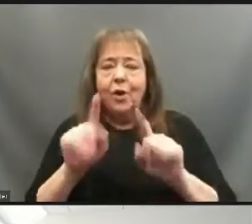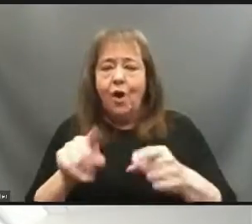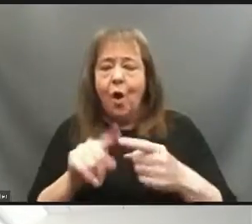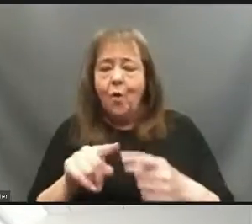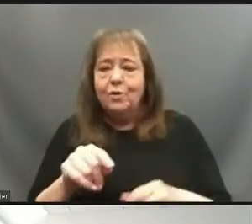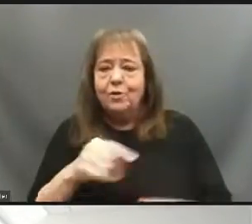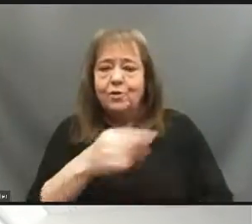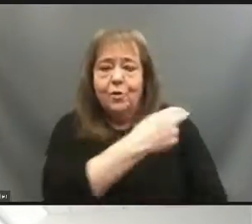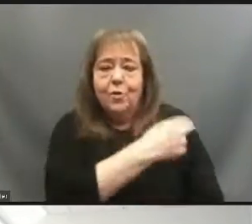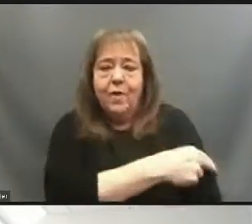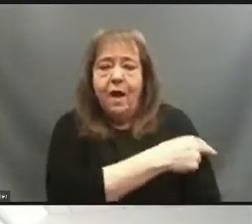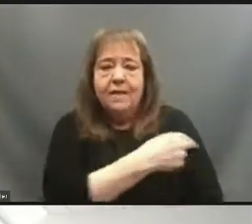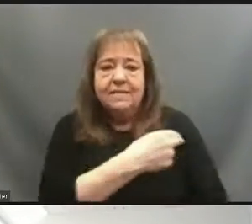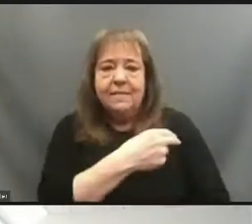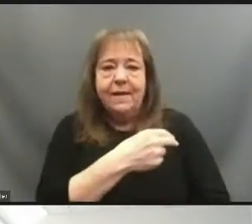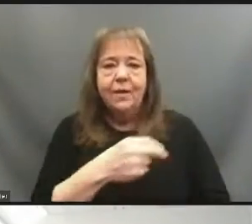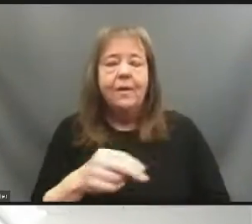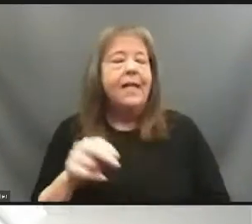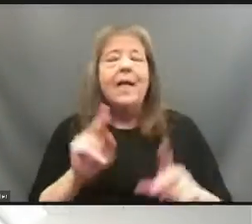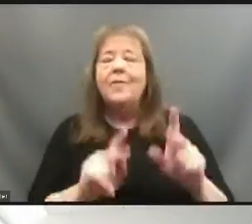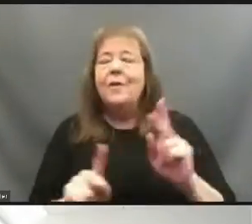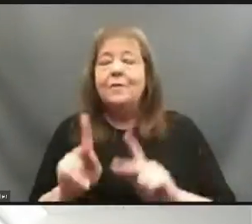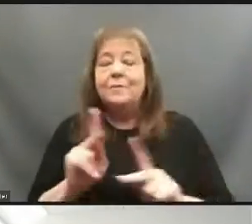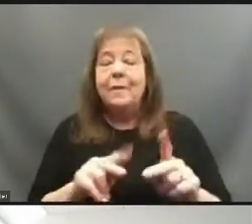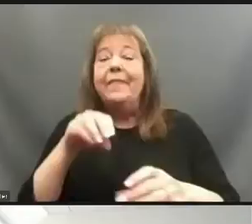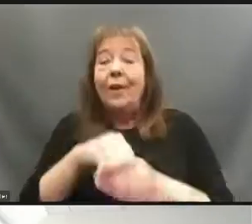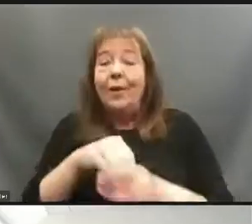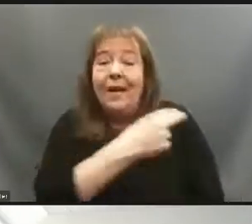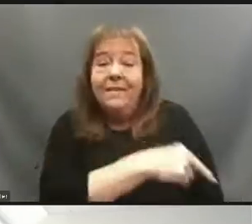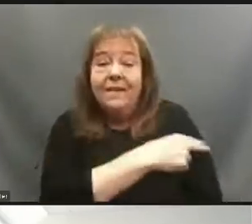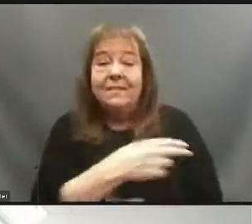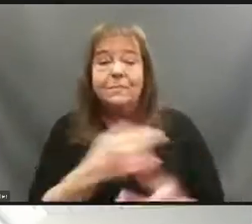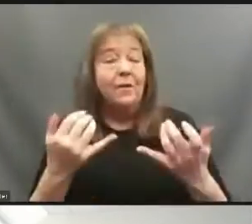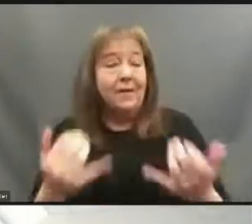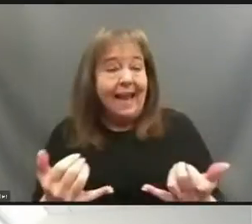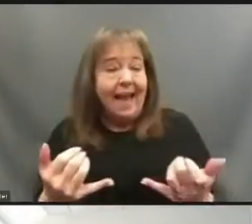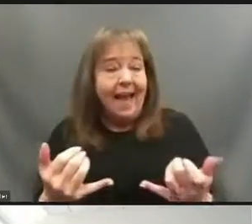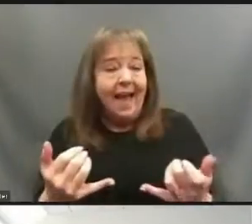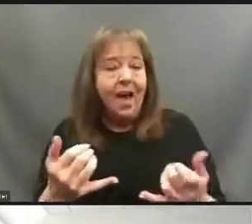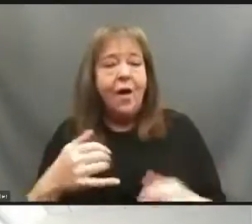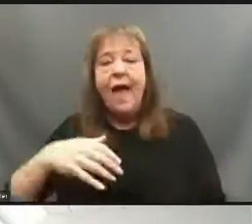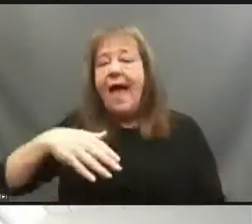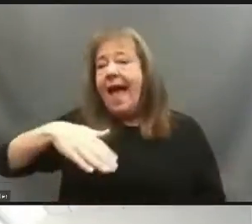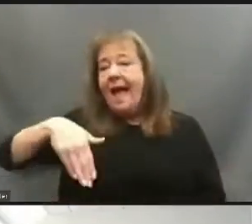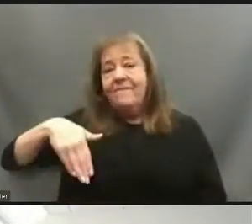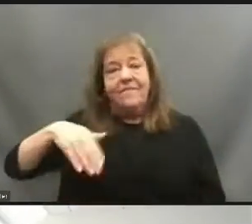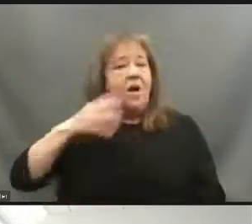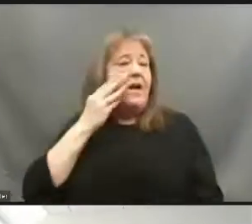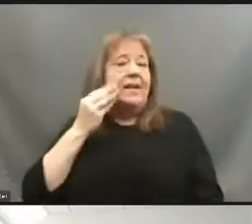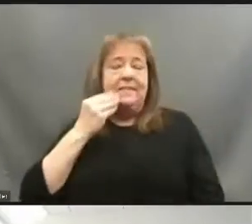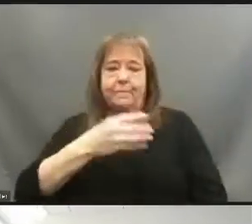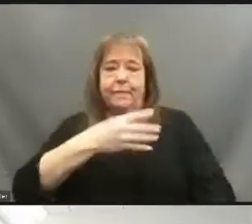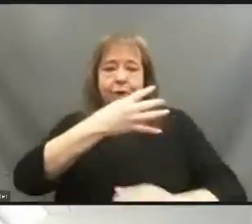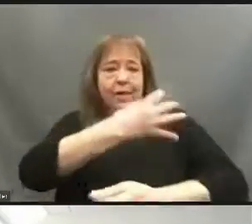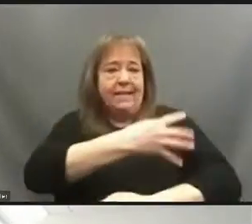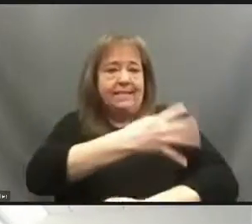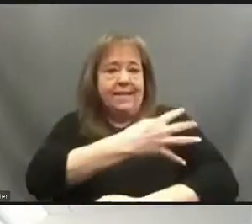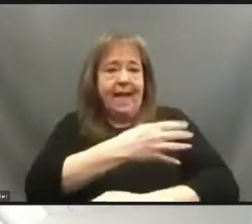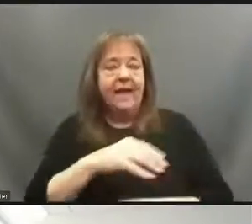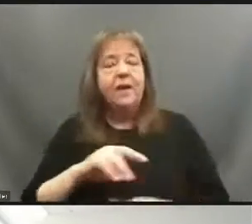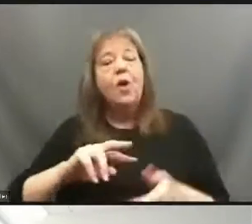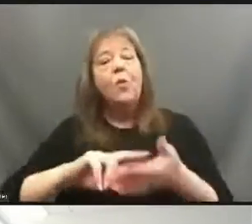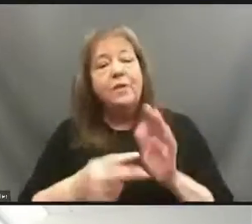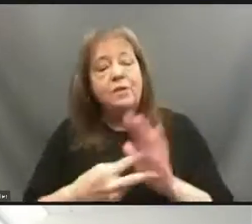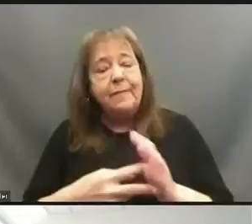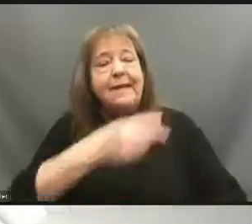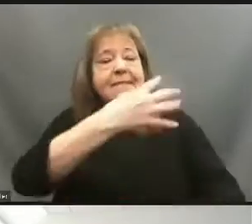had a monoclonal therapy in that short time frame after infection. It's just not happening. It's keeping them out of the hospital. We've